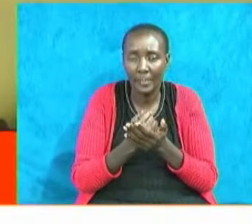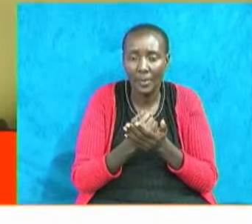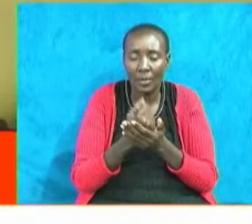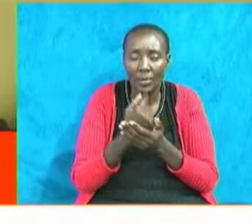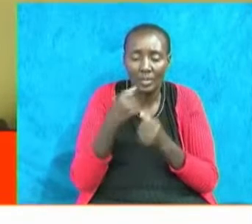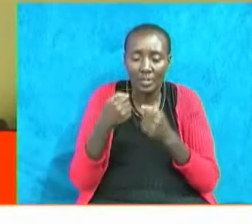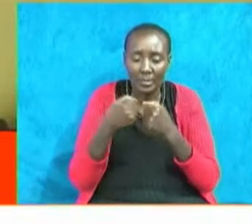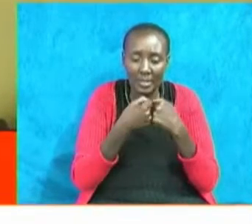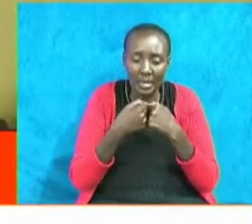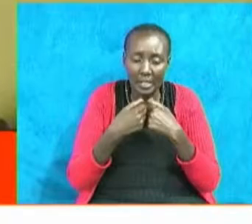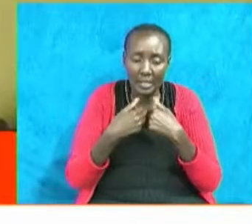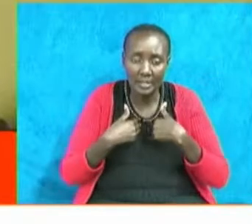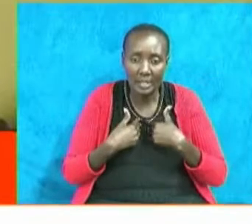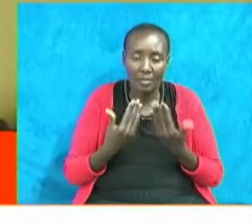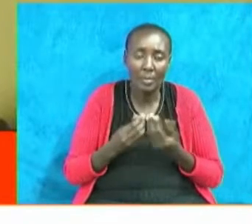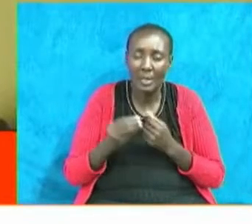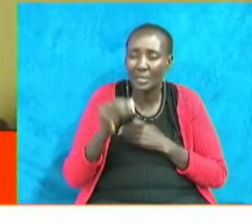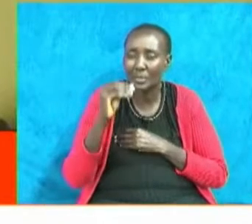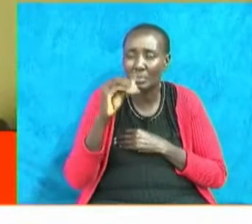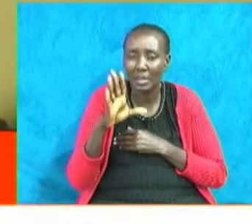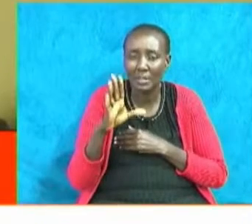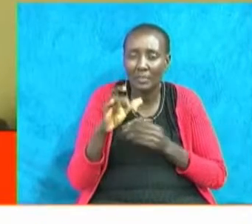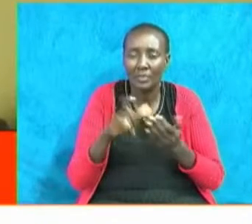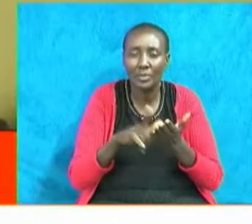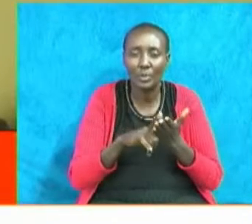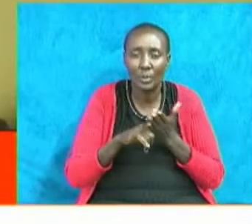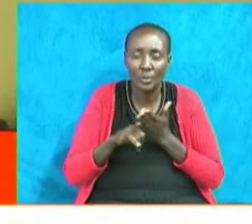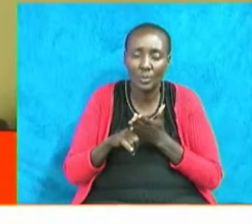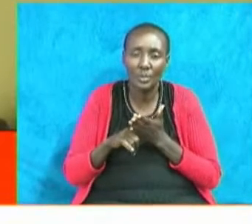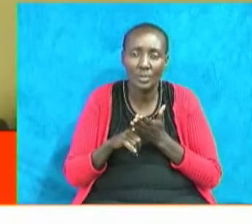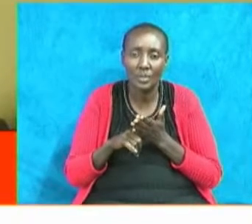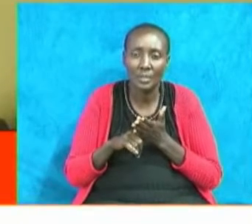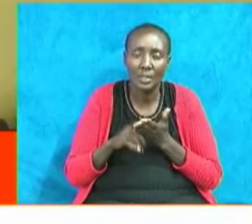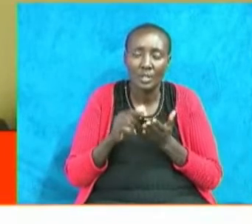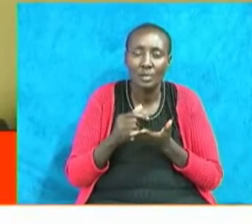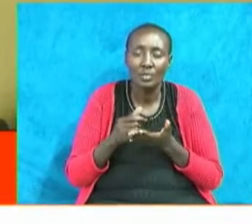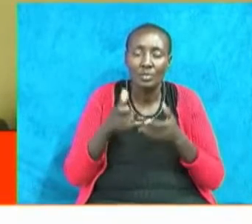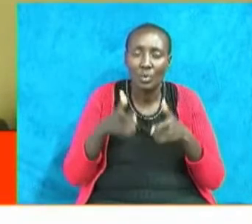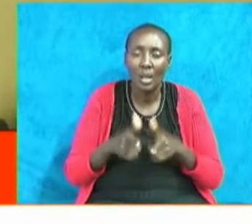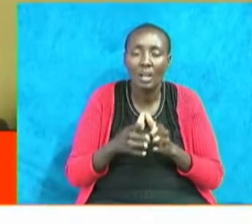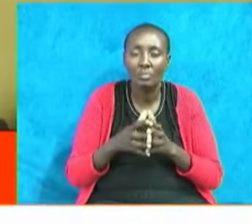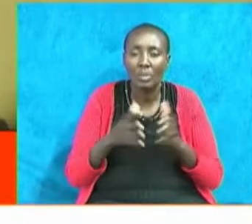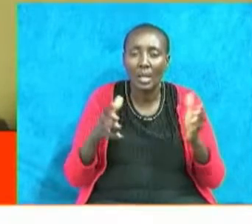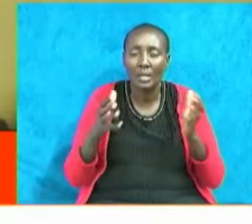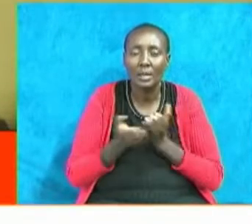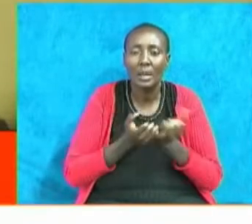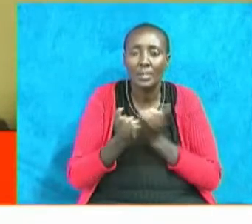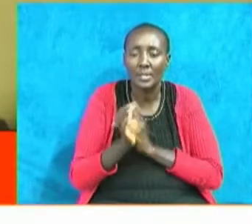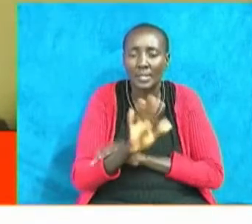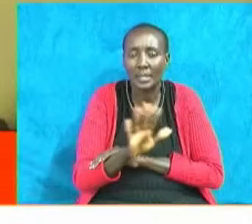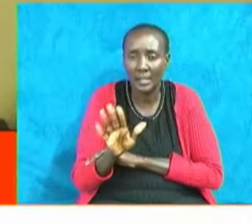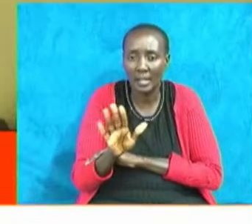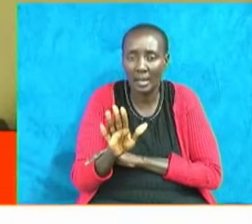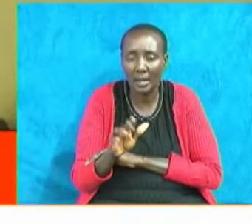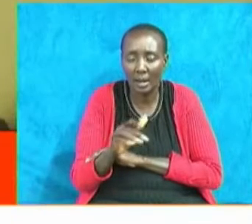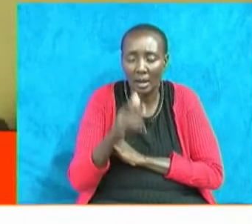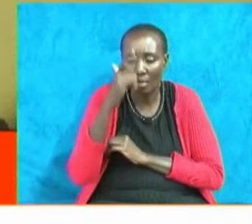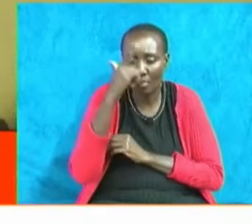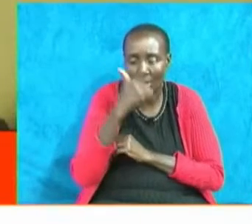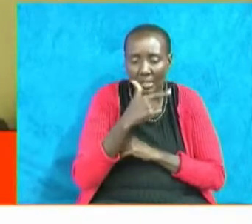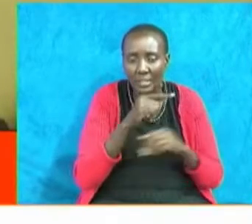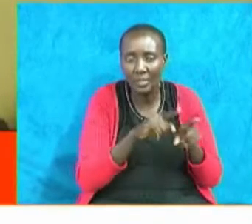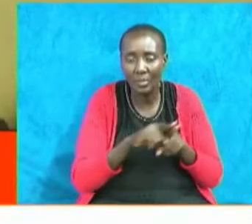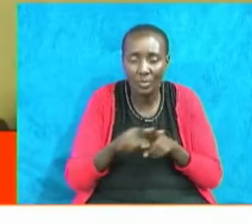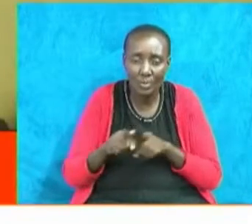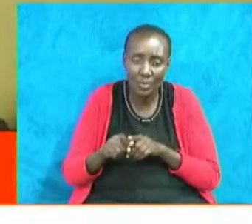or expensive credit facilities to enable them expand their business. Policy guidance that